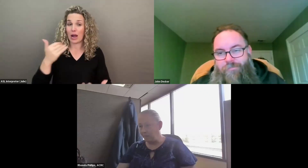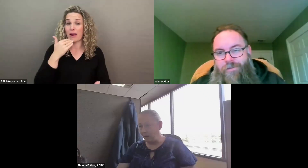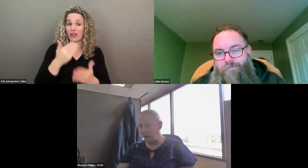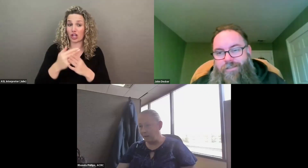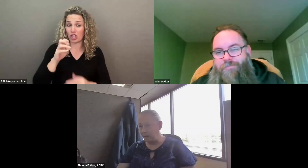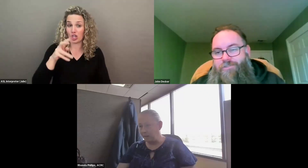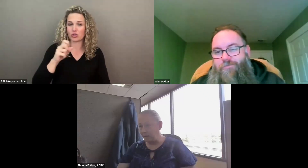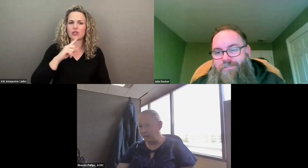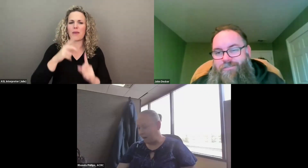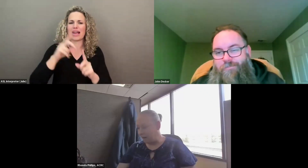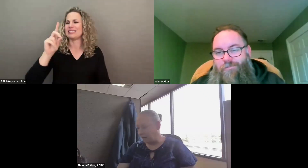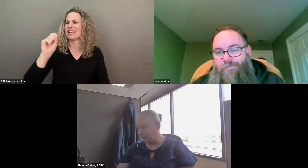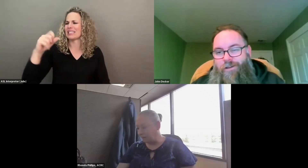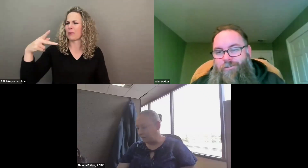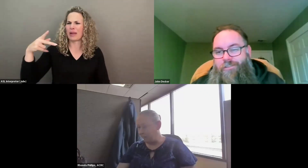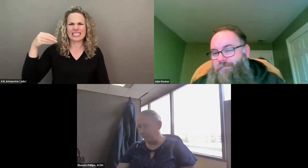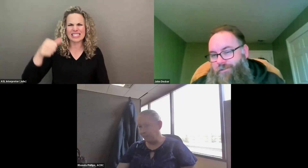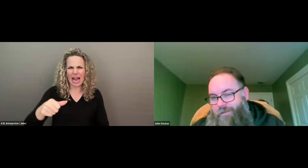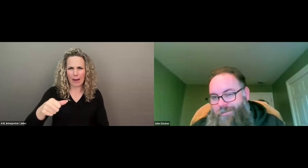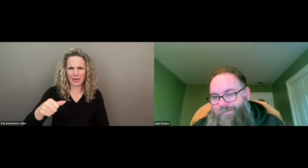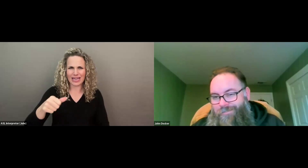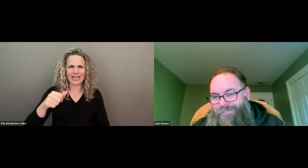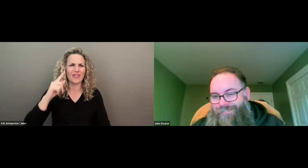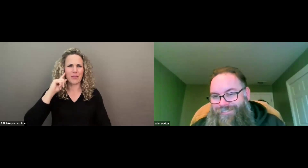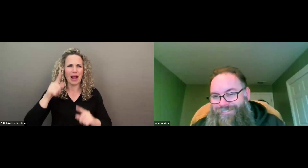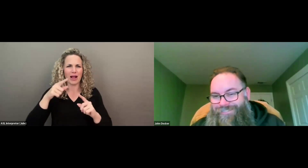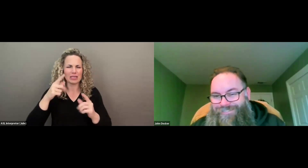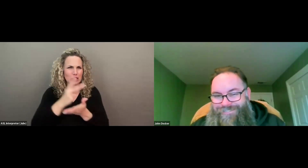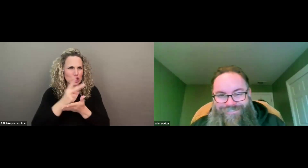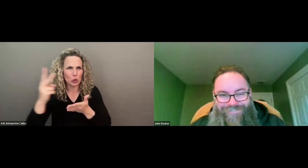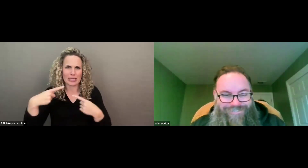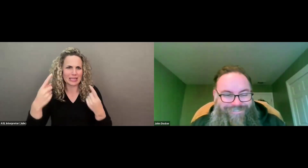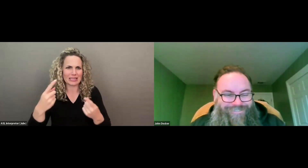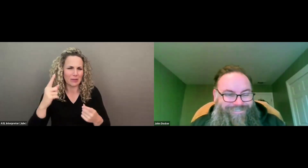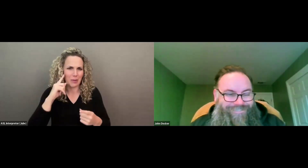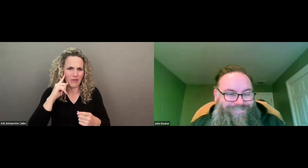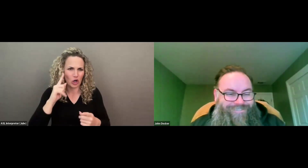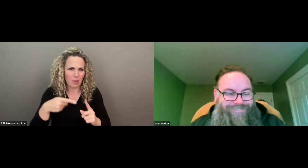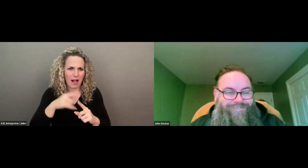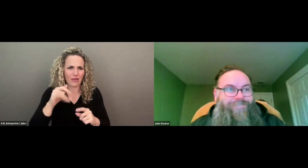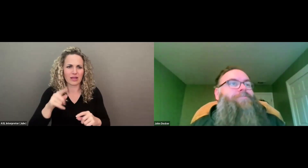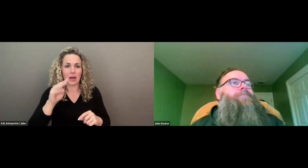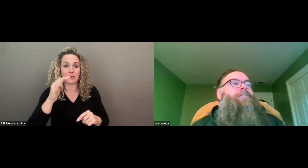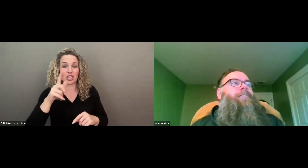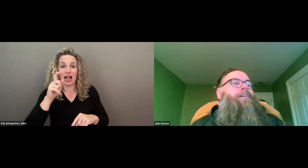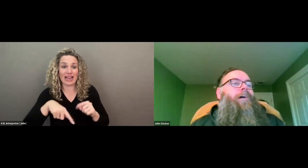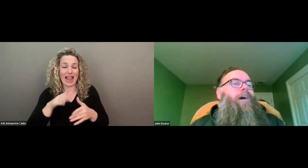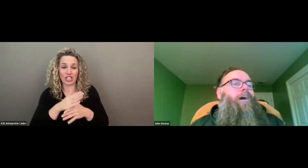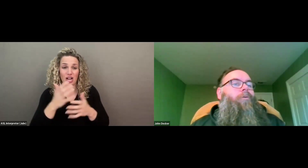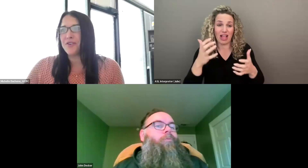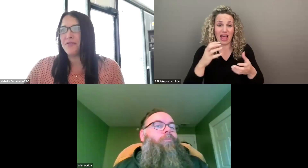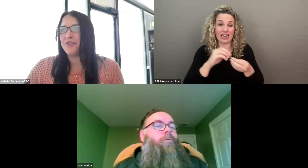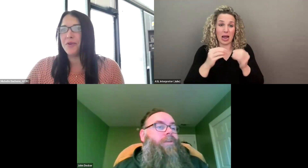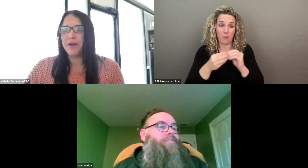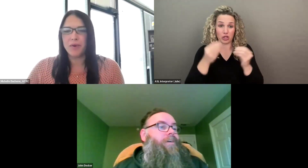the DSP stipend? I feel like it's been 2 weeks since people have heard how good they've been doing. Yeah, of course. I'm not able to share, but I have a lot of numbers to throw